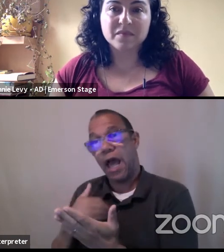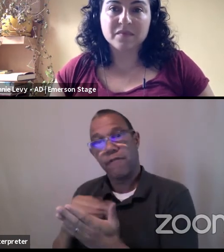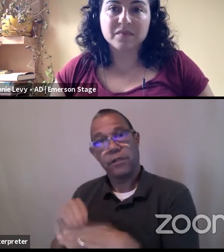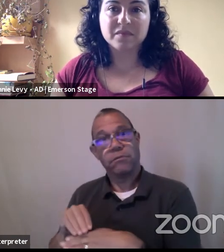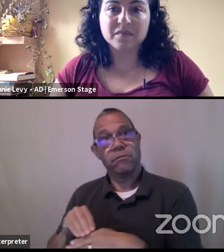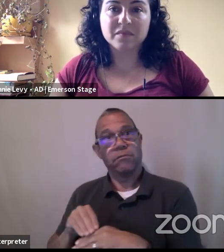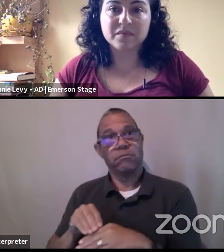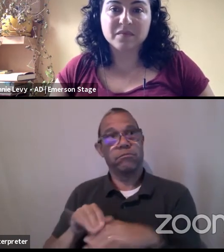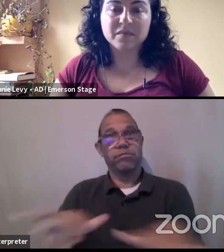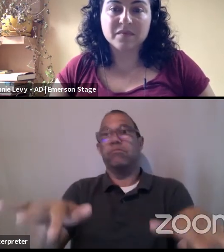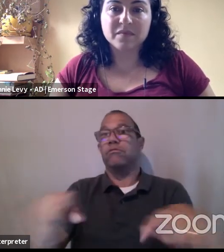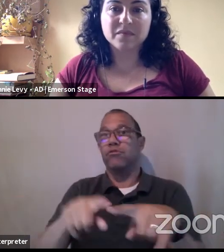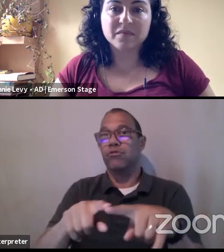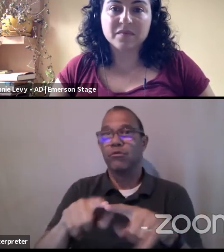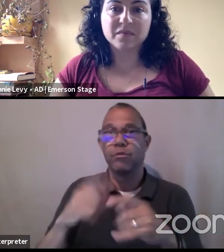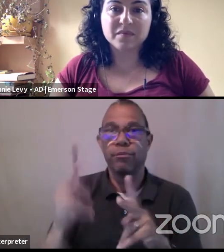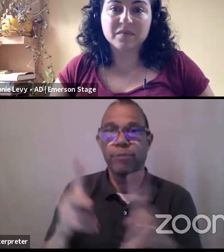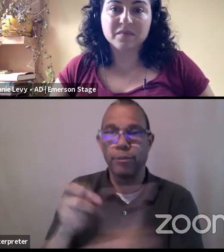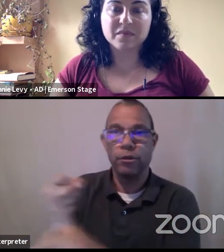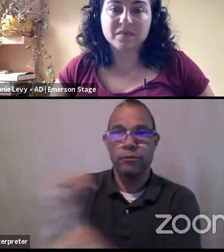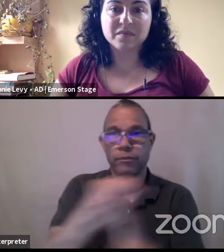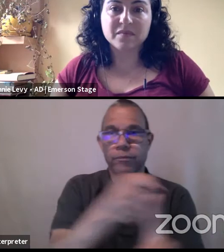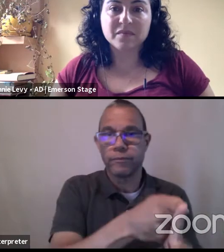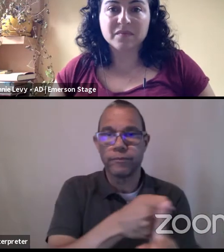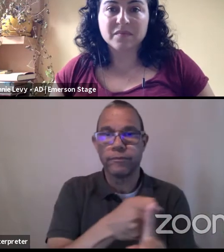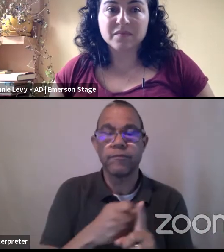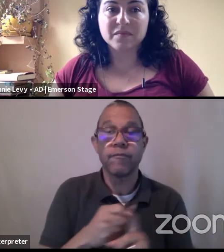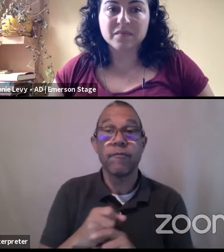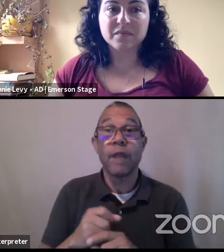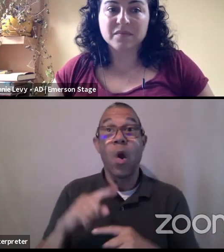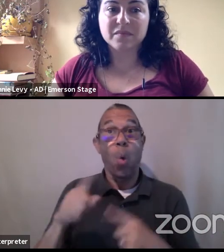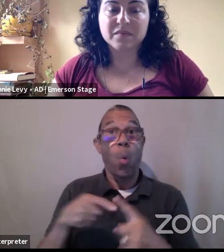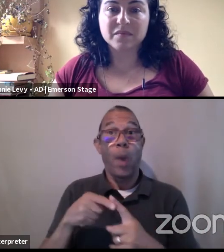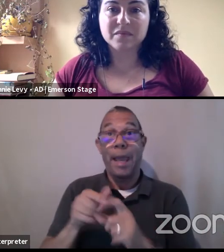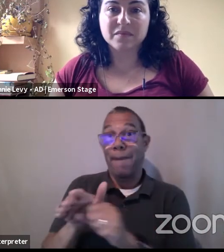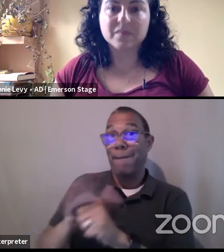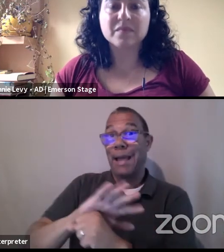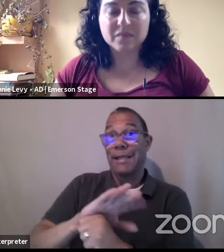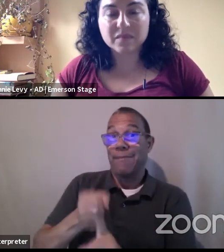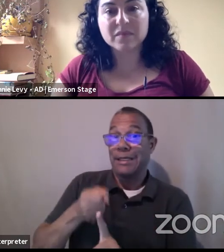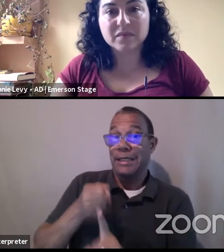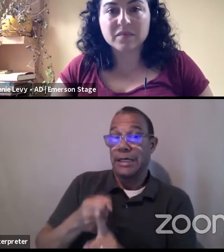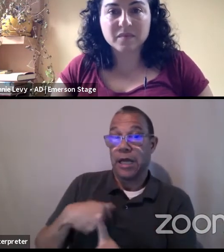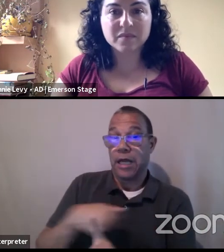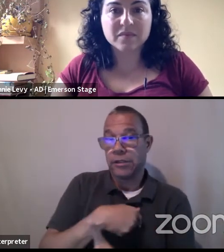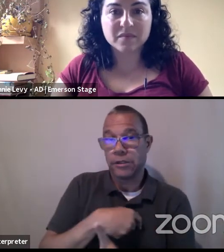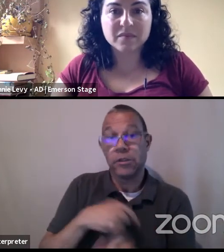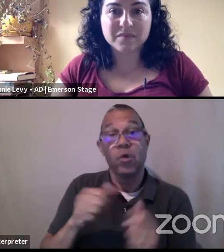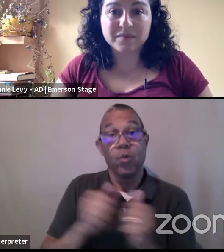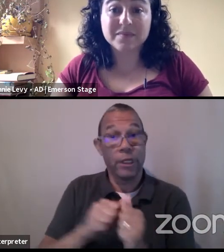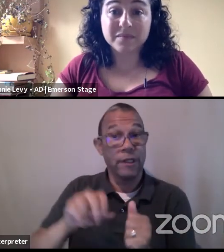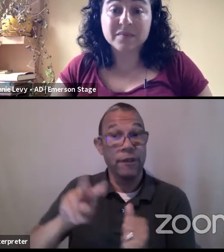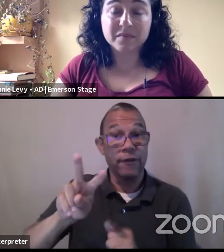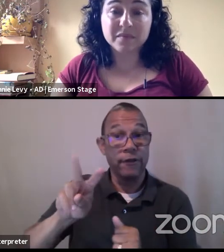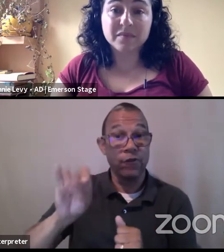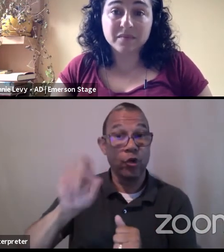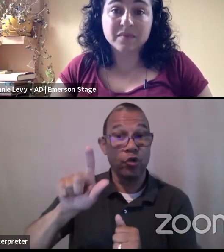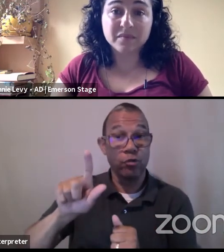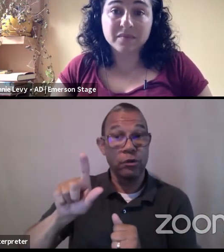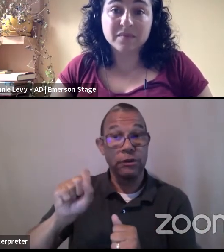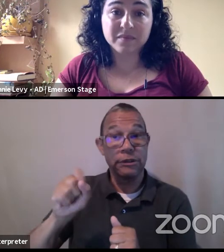And when the pandemic hit, with our new virtual space, it's the same process for me anyway. You